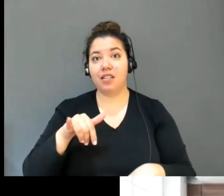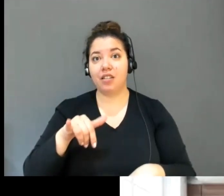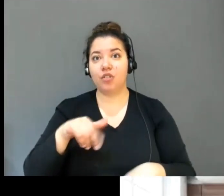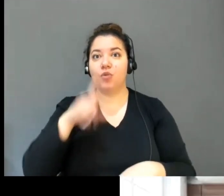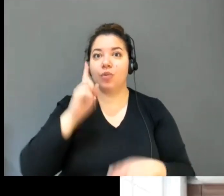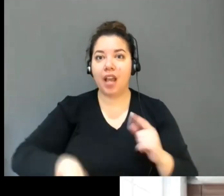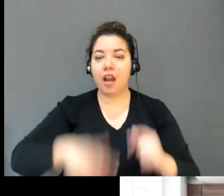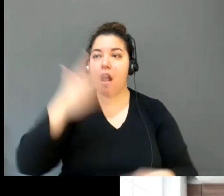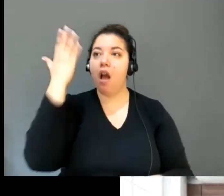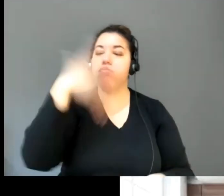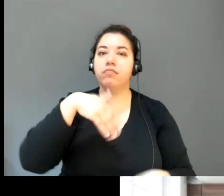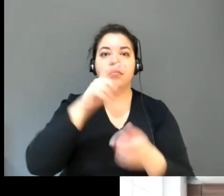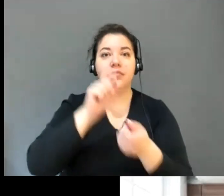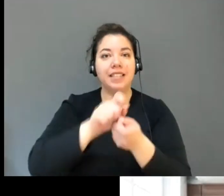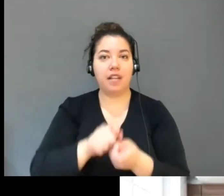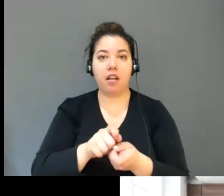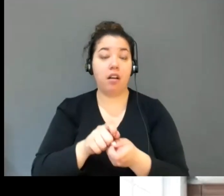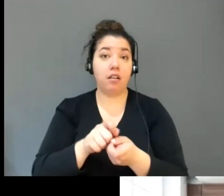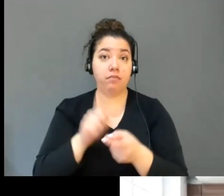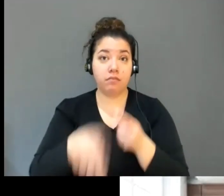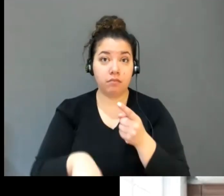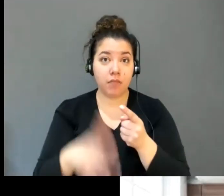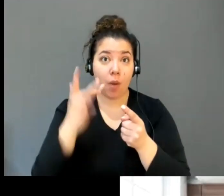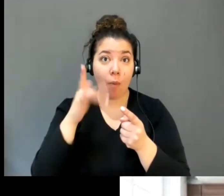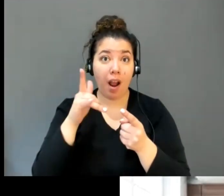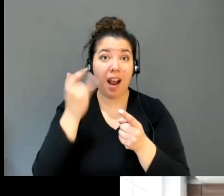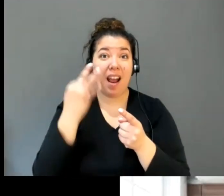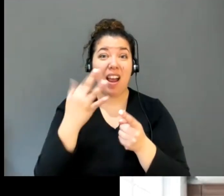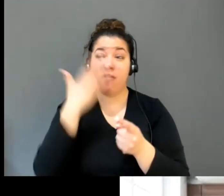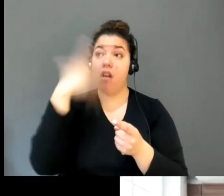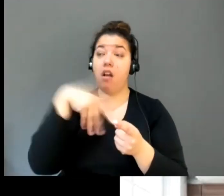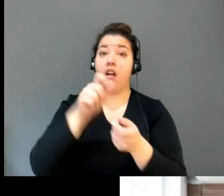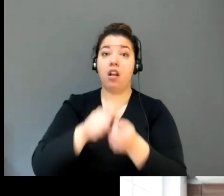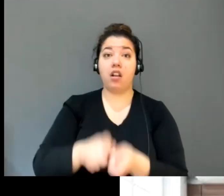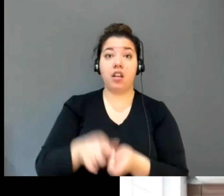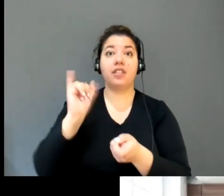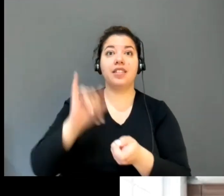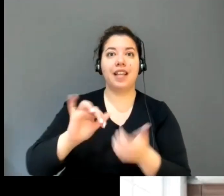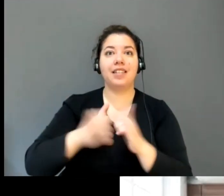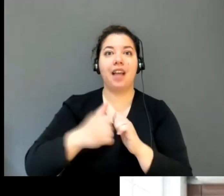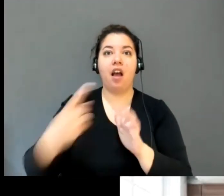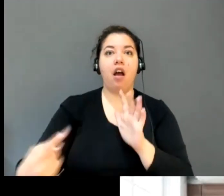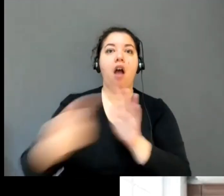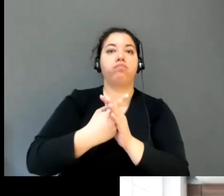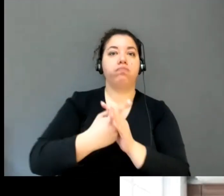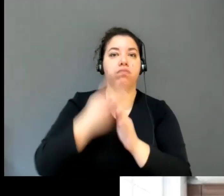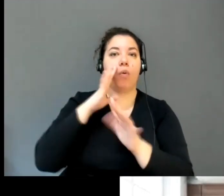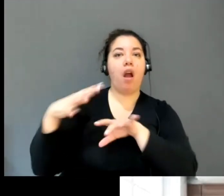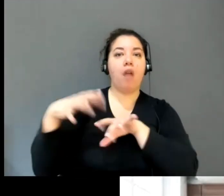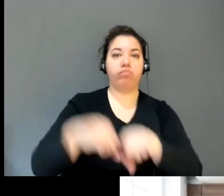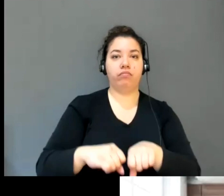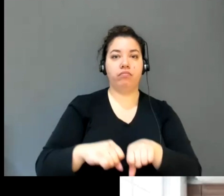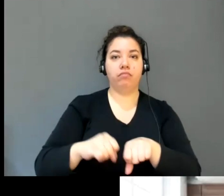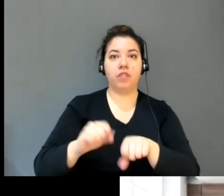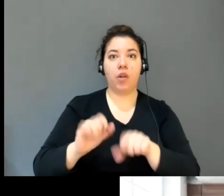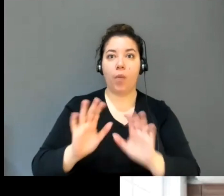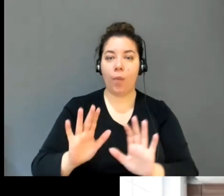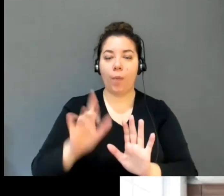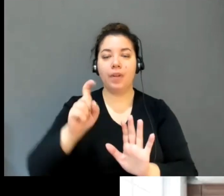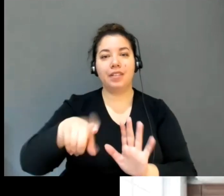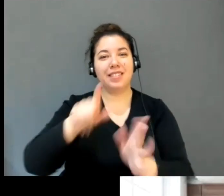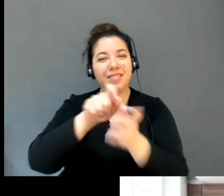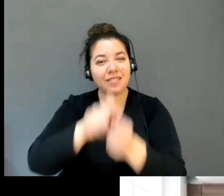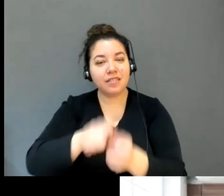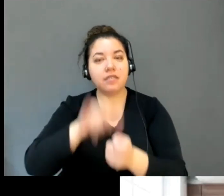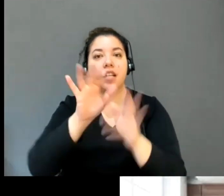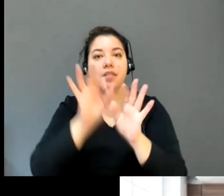details because the details are when the enemy gets in. So Ooh, from that perspective, again, being detail oriented, I think is also very